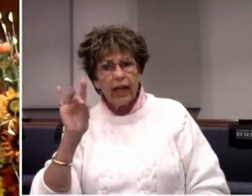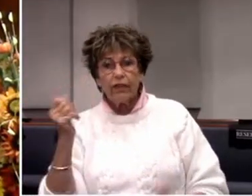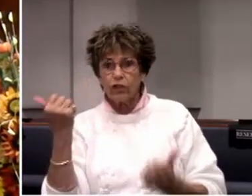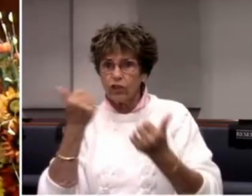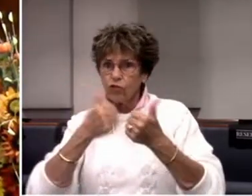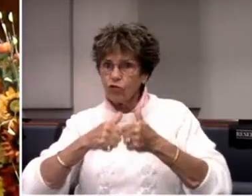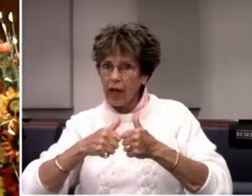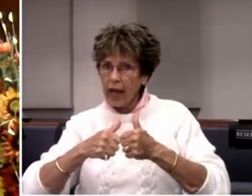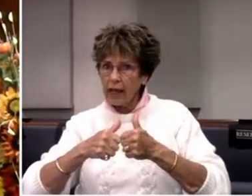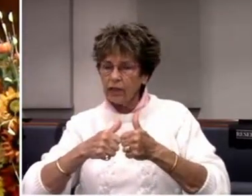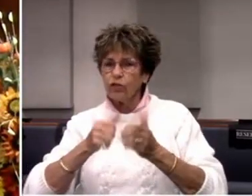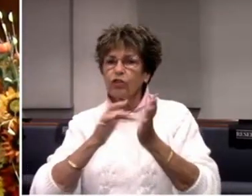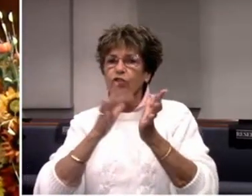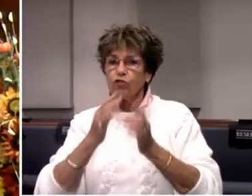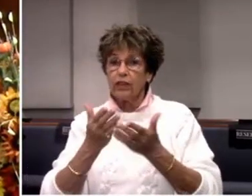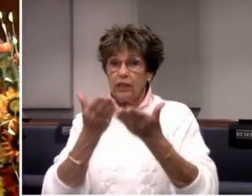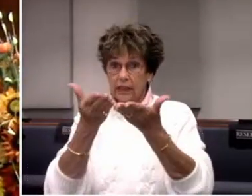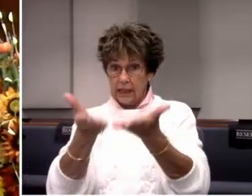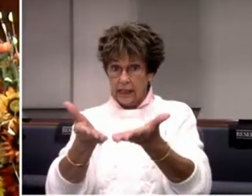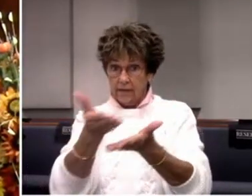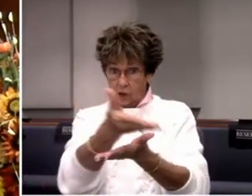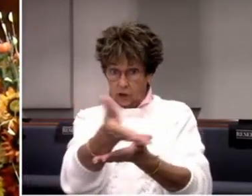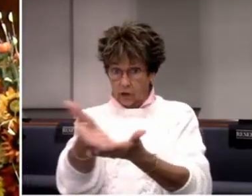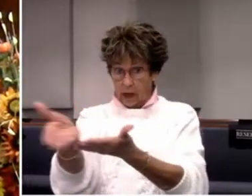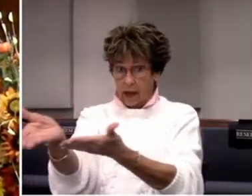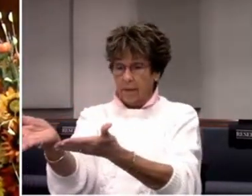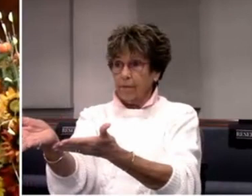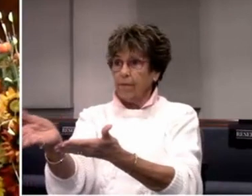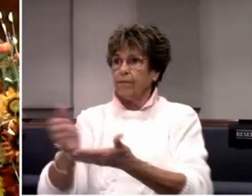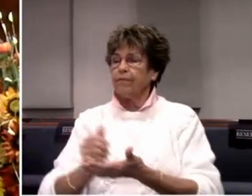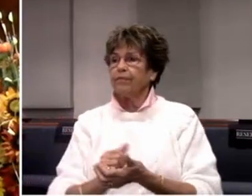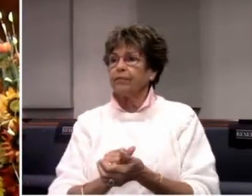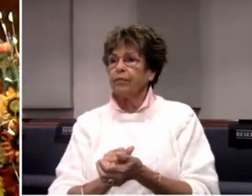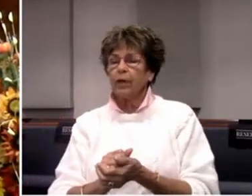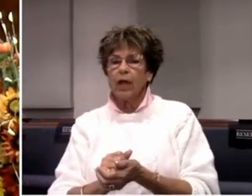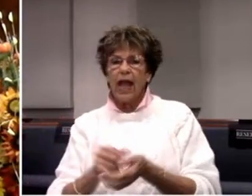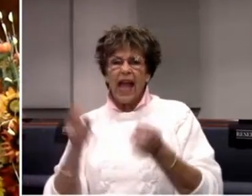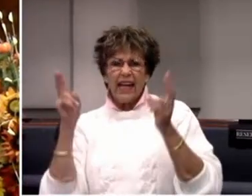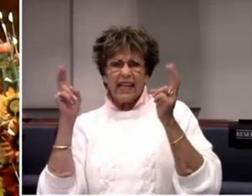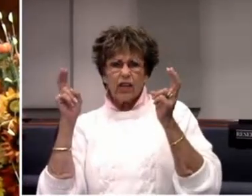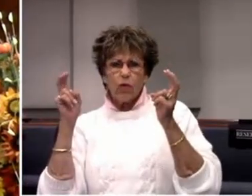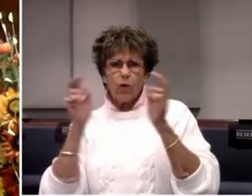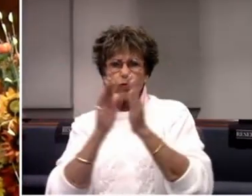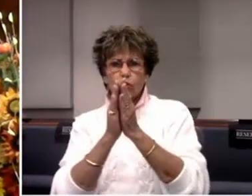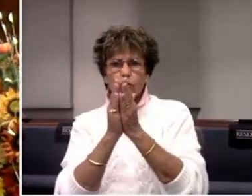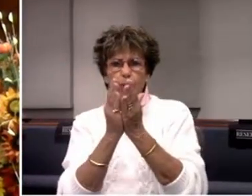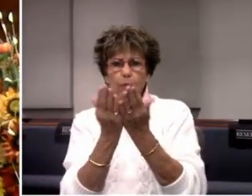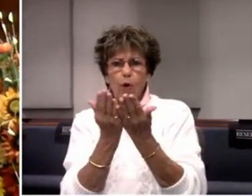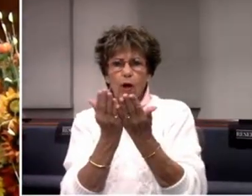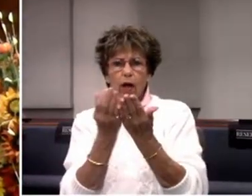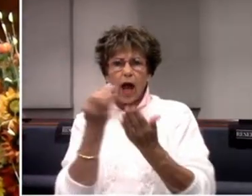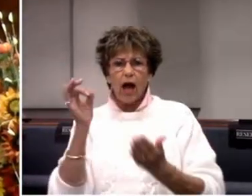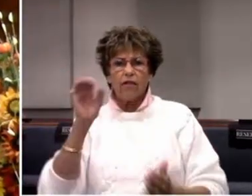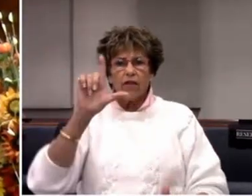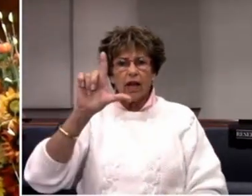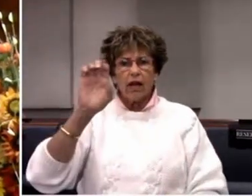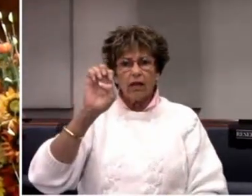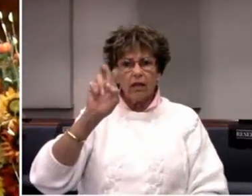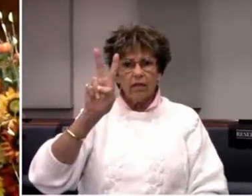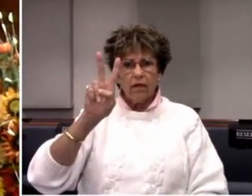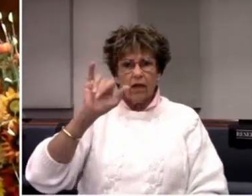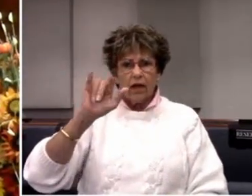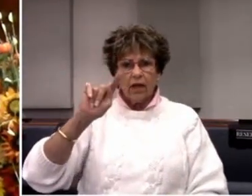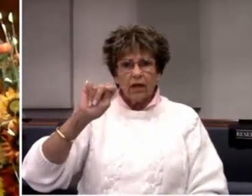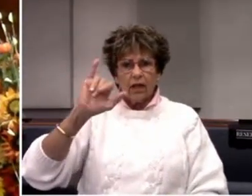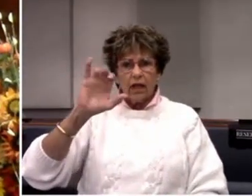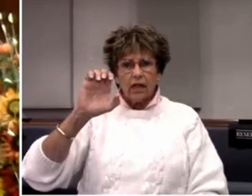to them. And this is the way of grace. And he's quoting the book of Leviticus here in verse 38 when he